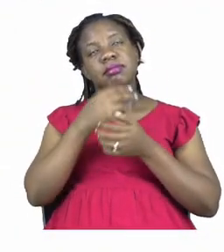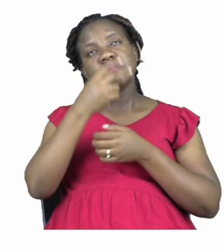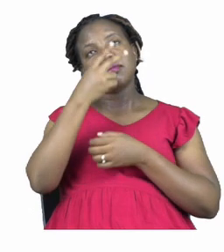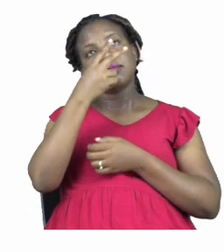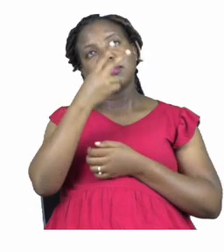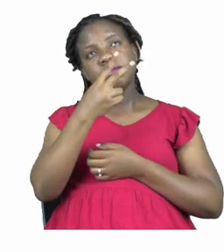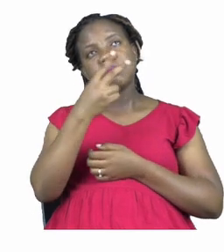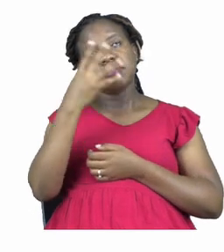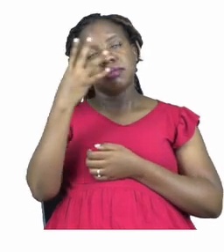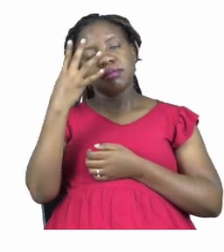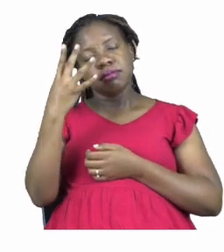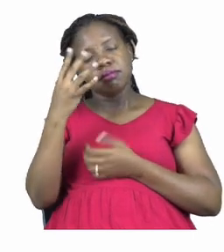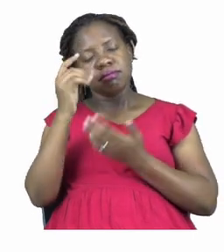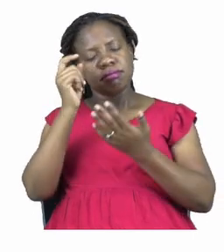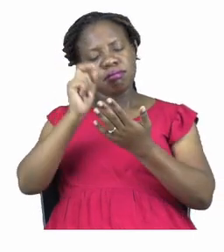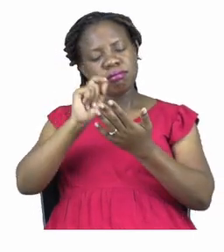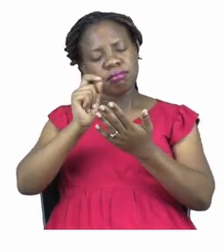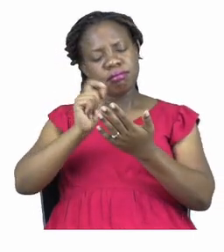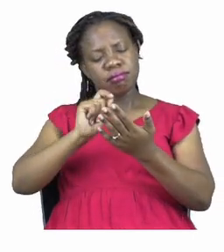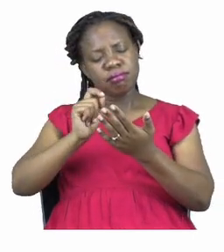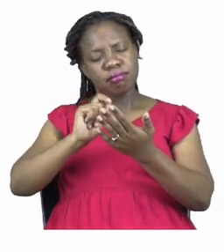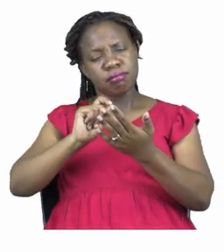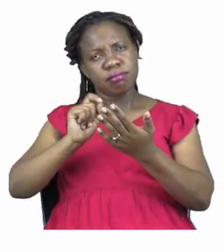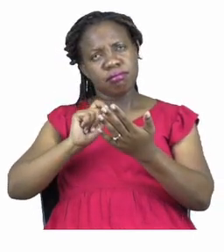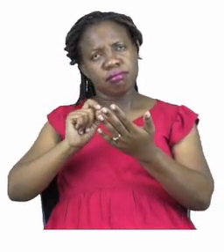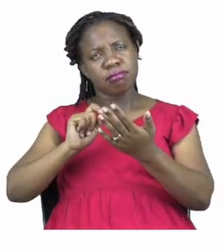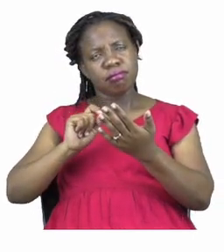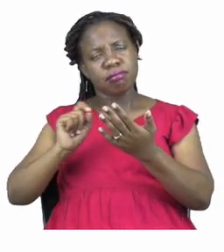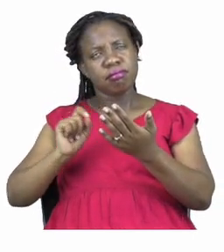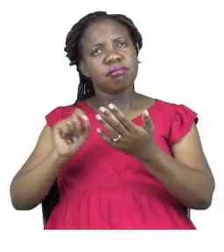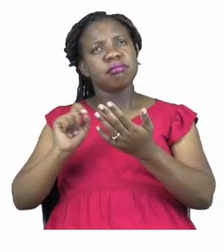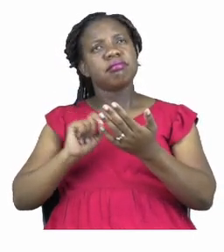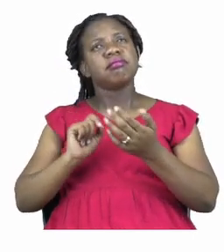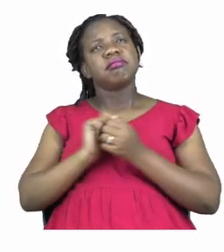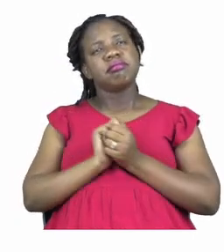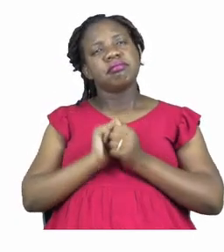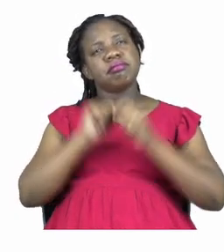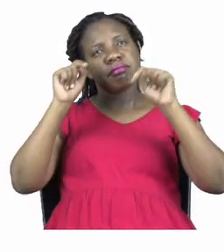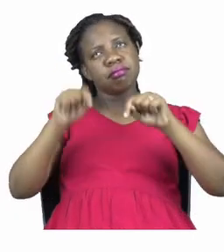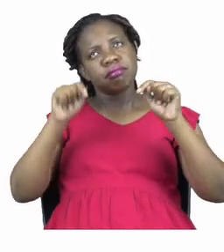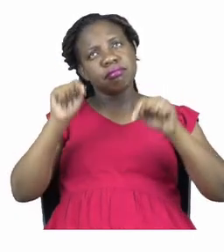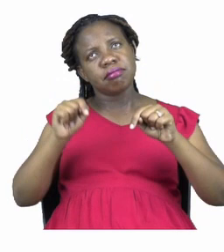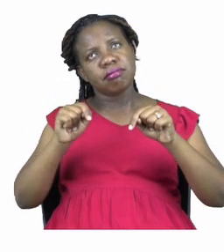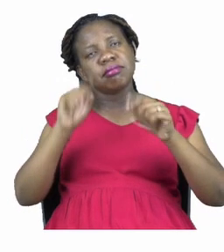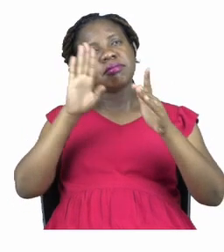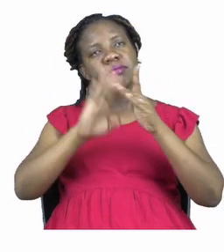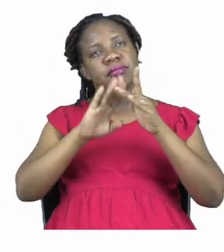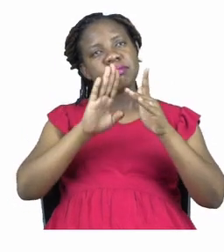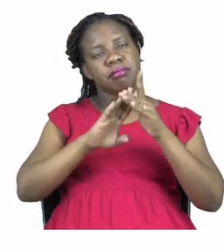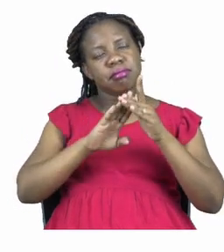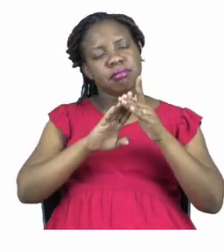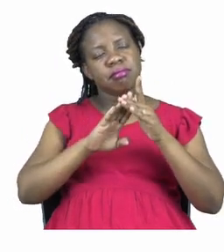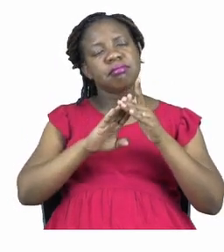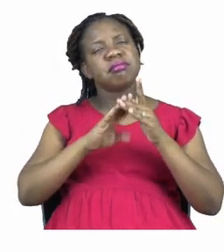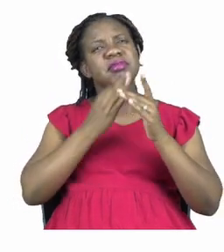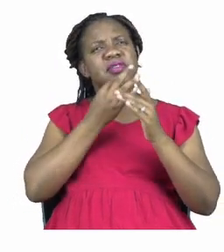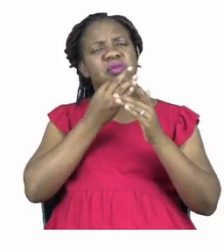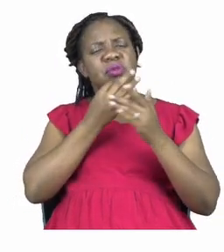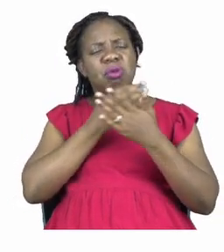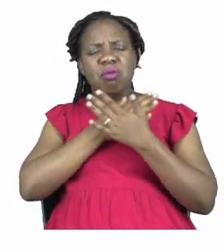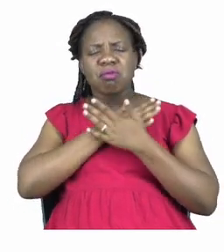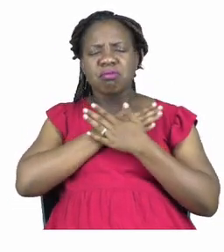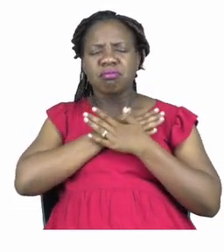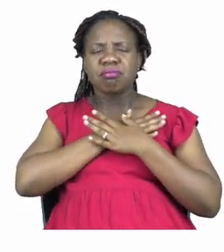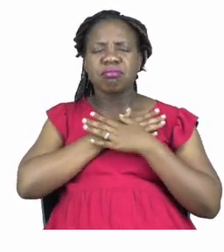doing creative writing. Today, it is all about our pet. Now, it's going to be your